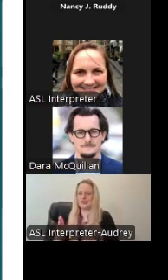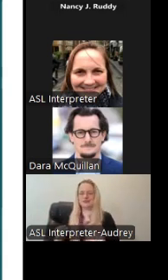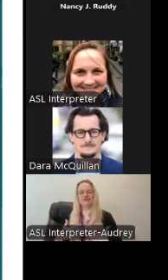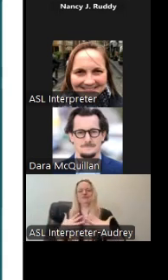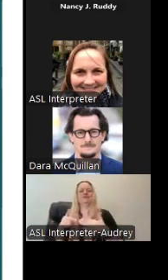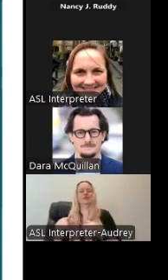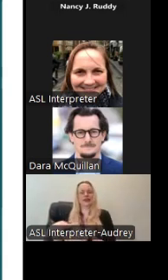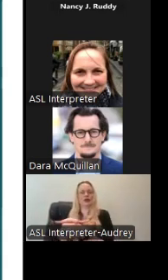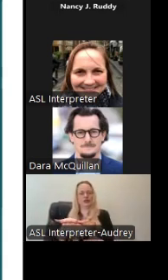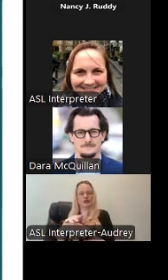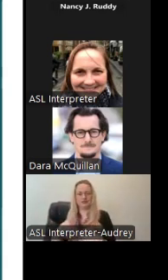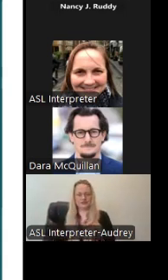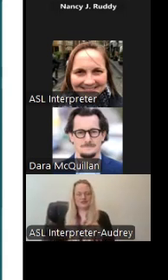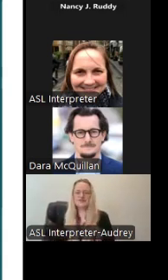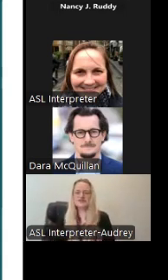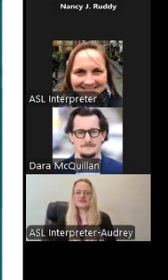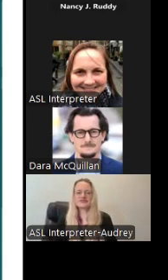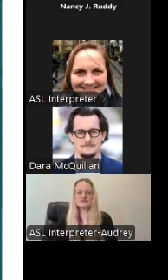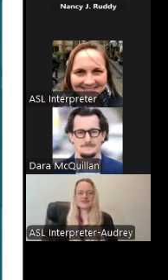community.